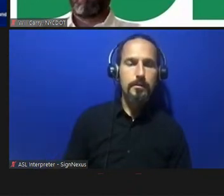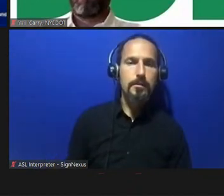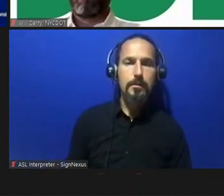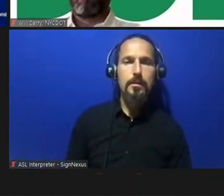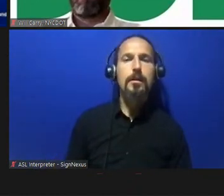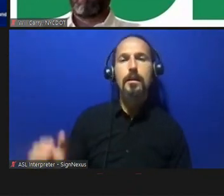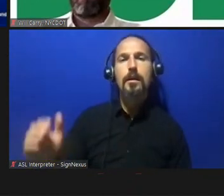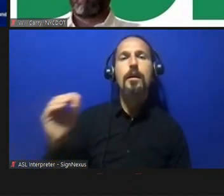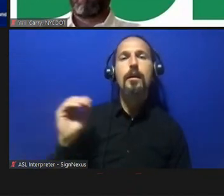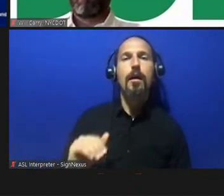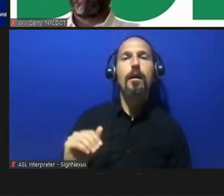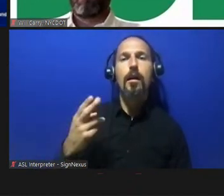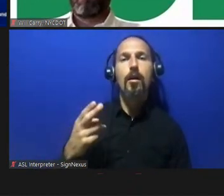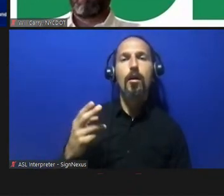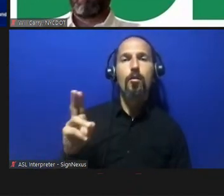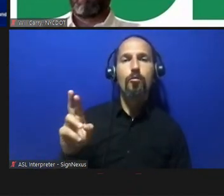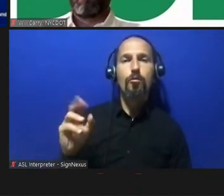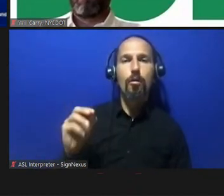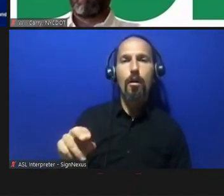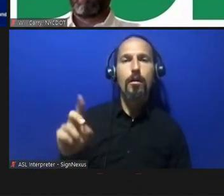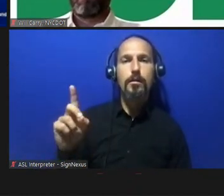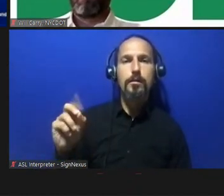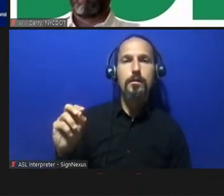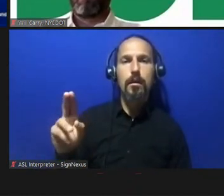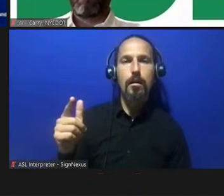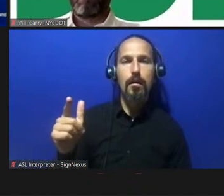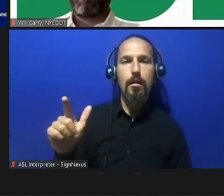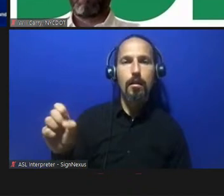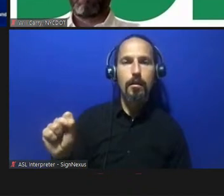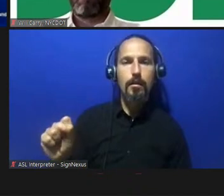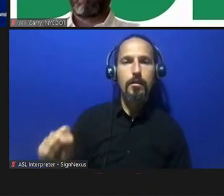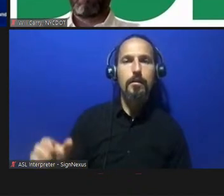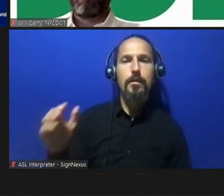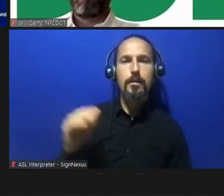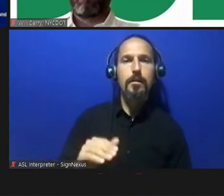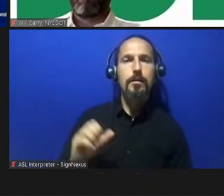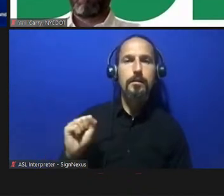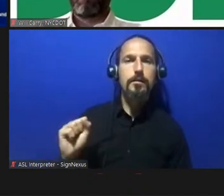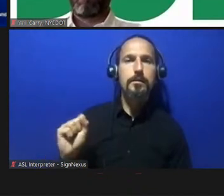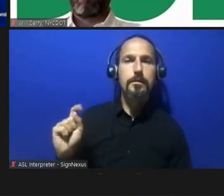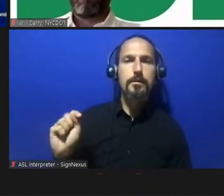the next speaker is haron douglas followed by stephen o'mates